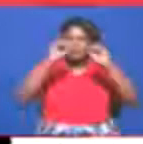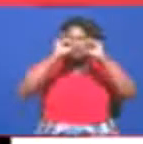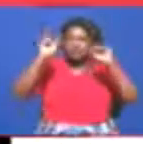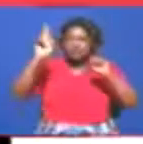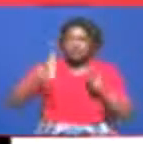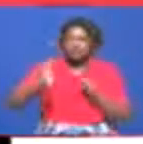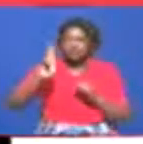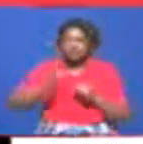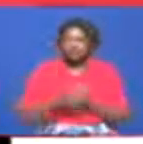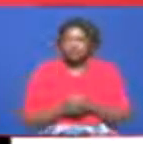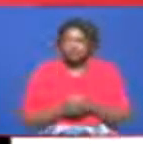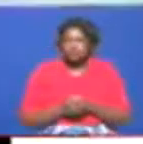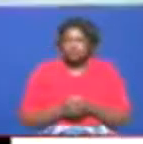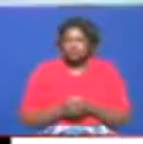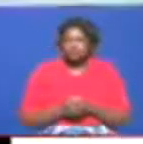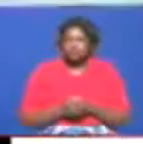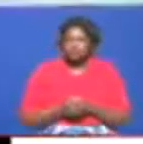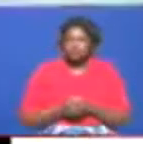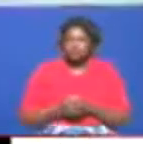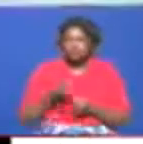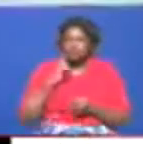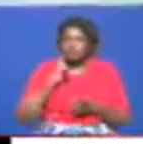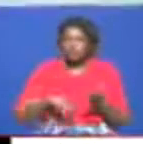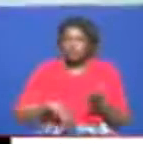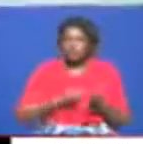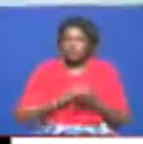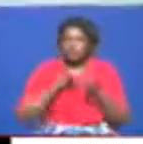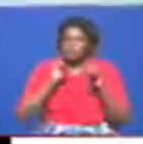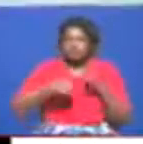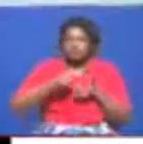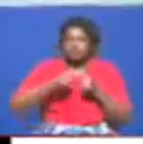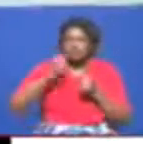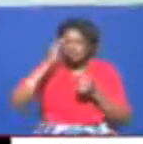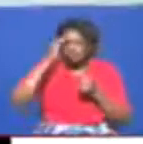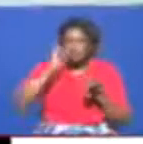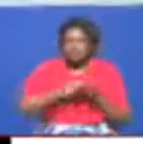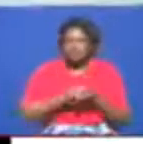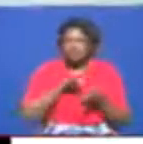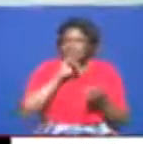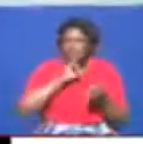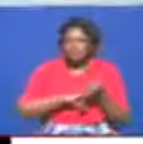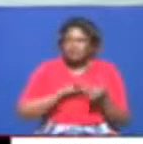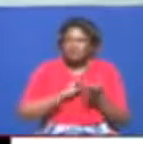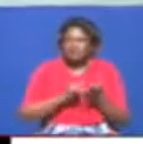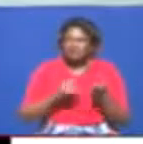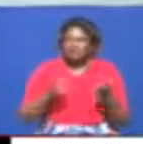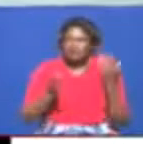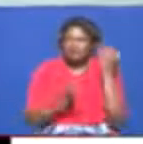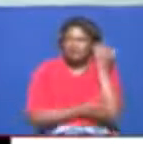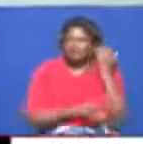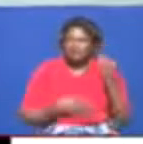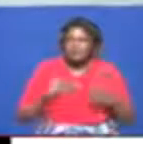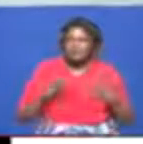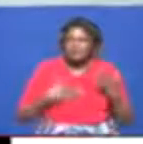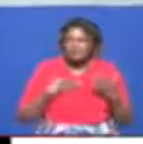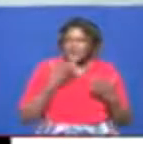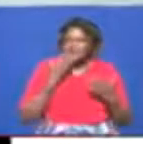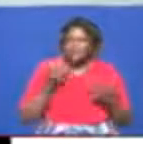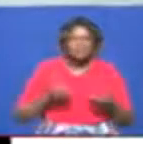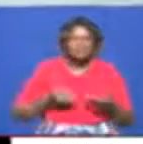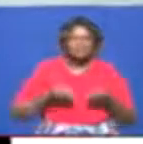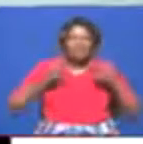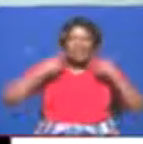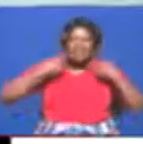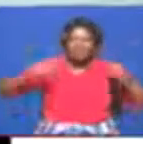has called for urgent measures. Ukijua uko na mzee ambaye ako na hizo tabia, mweke kwa soko, mwanike hapo